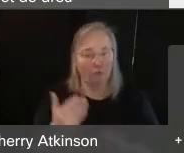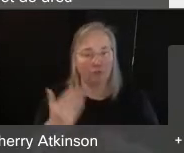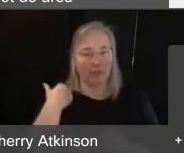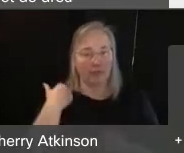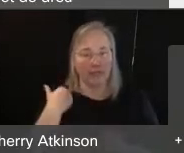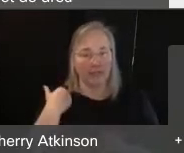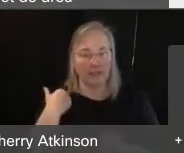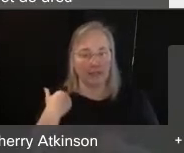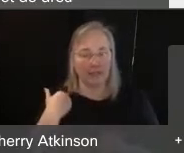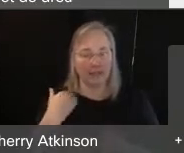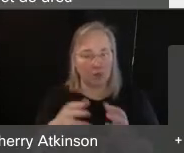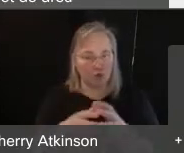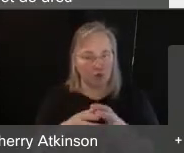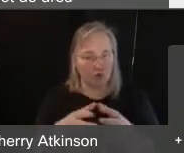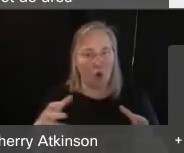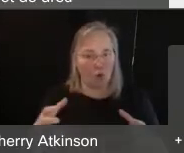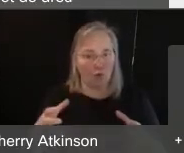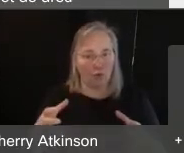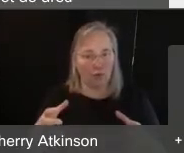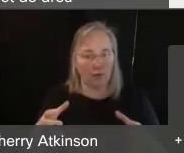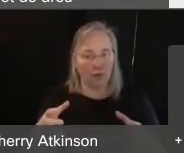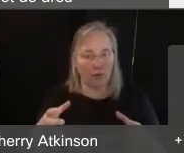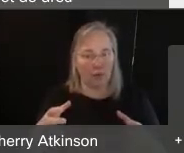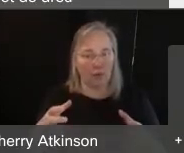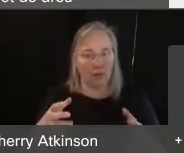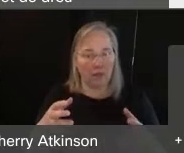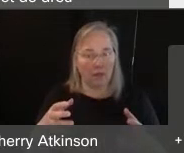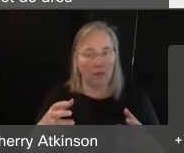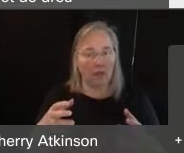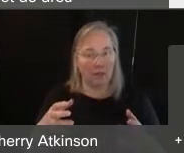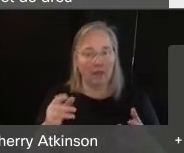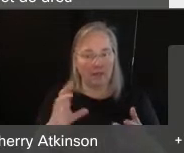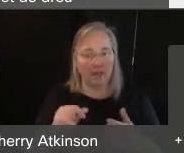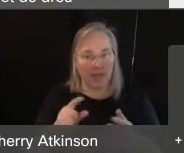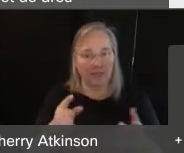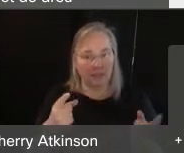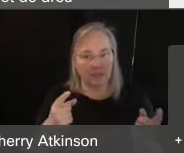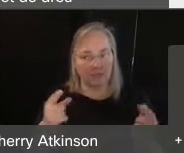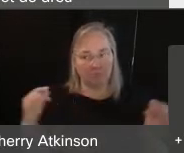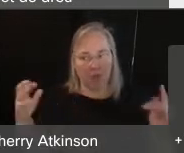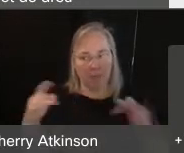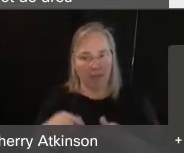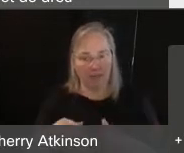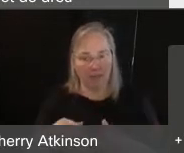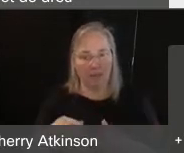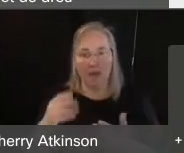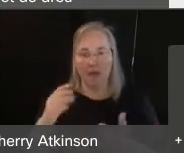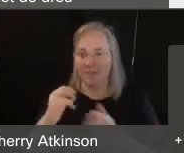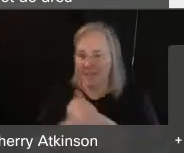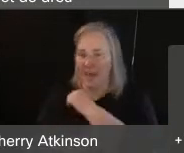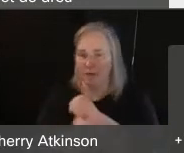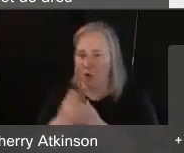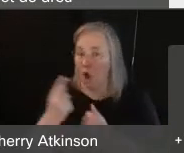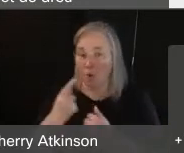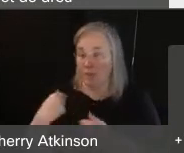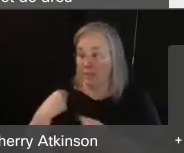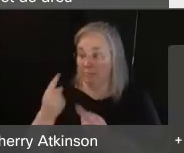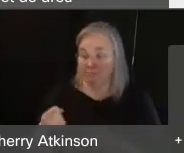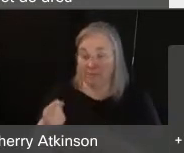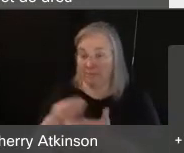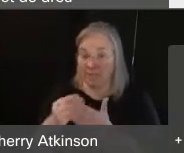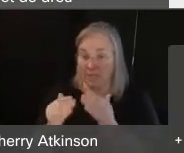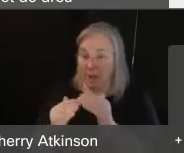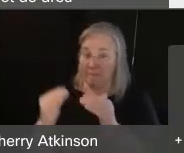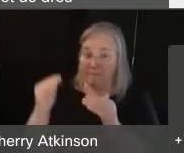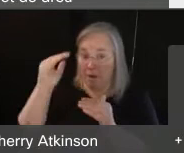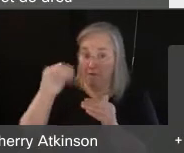previous growth, growth that's coming in on top of. And so the county has always funded above that level. And maybe